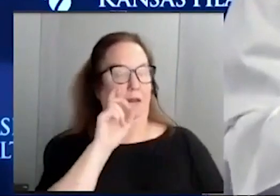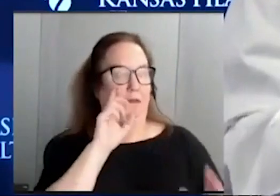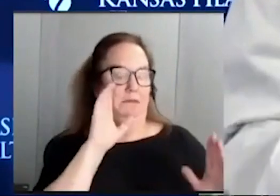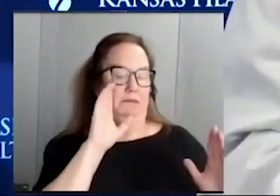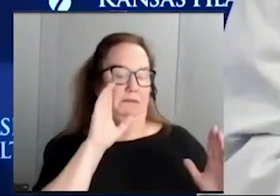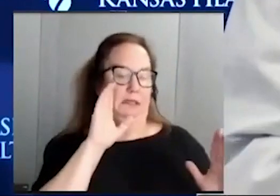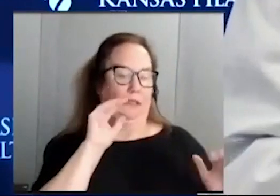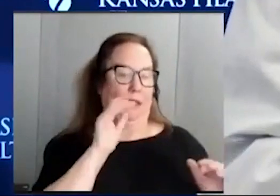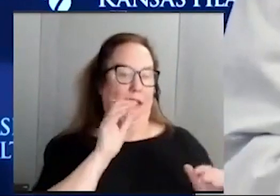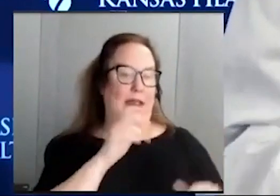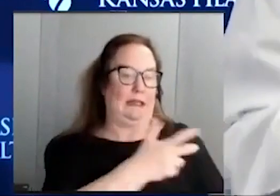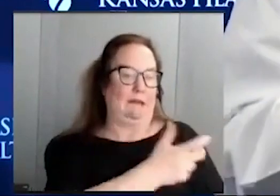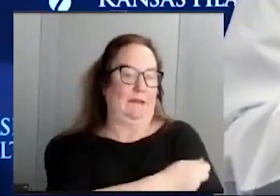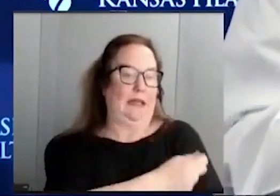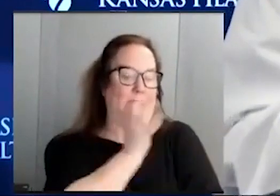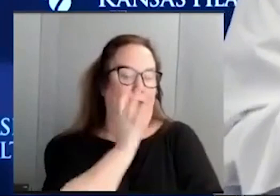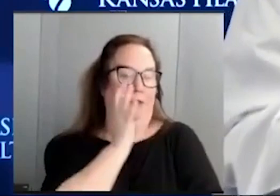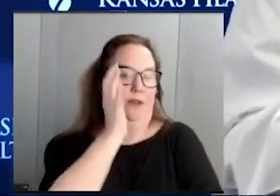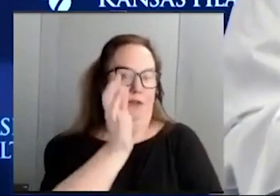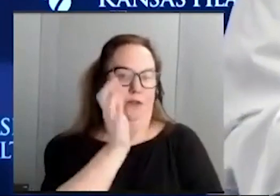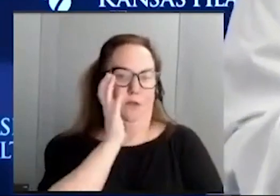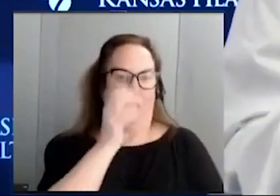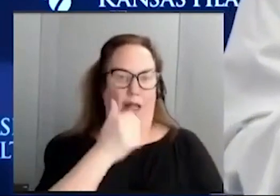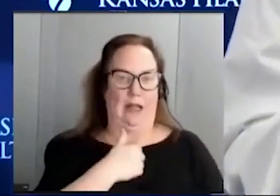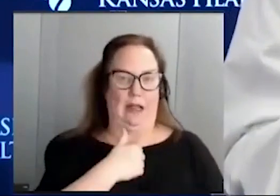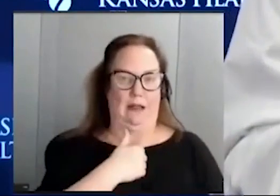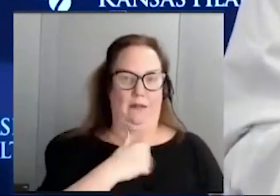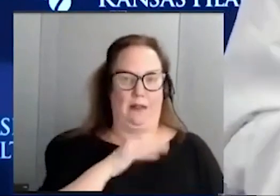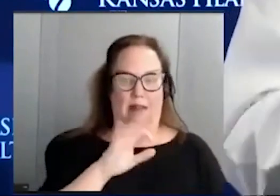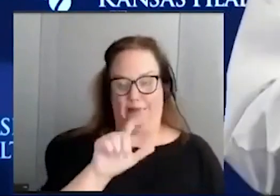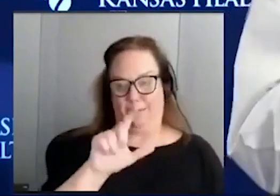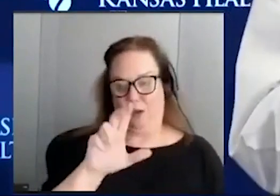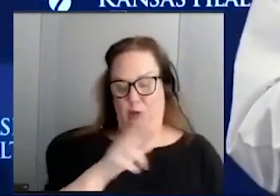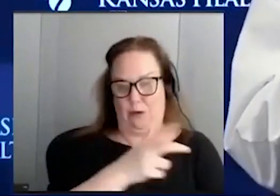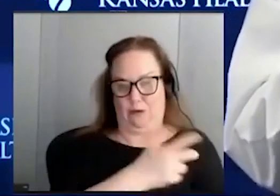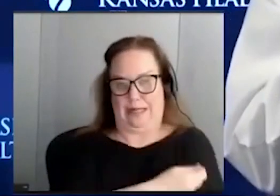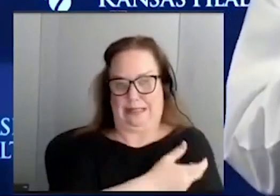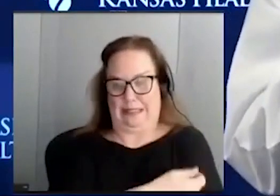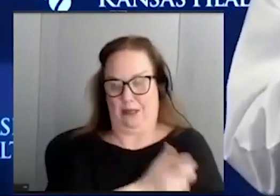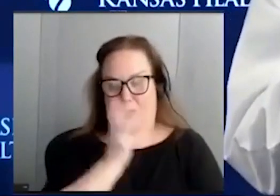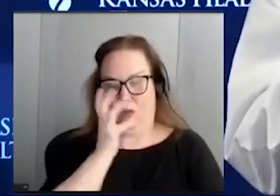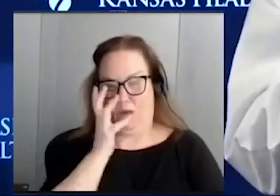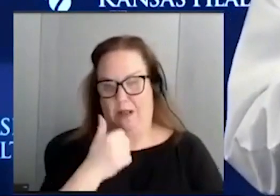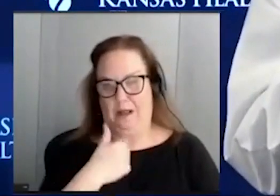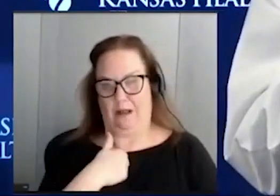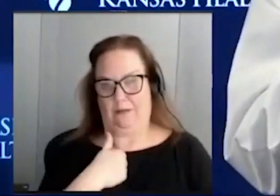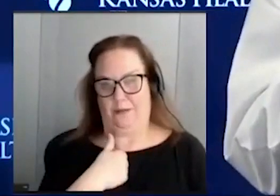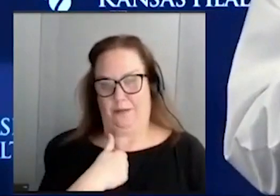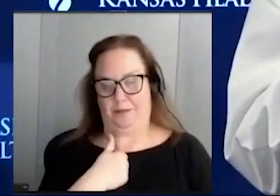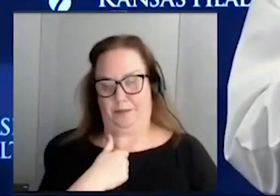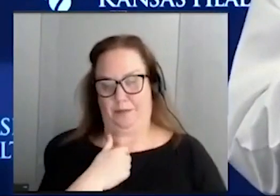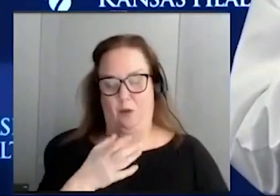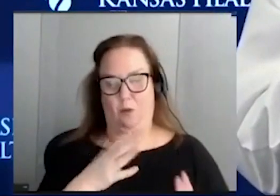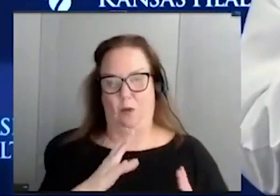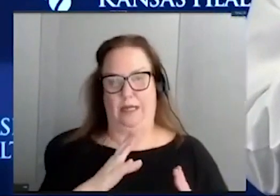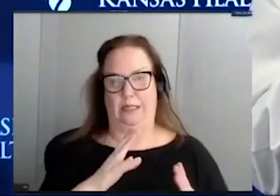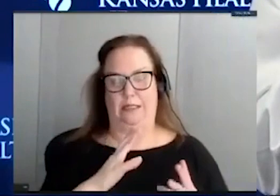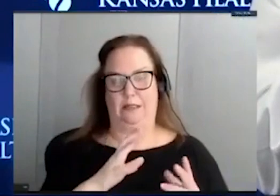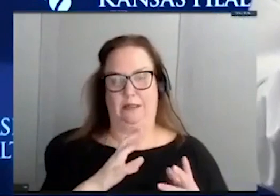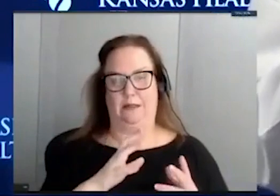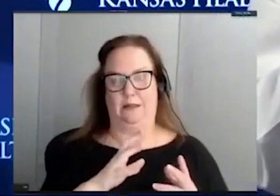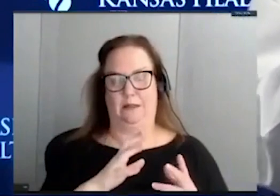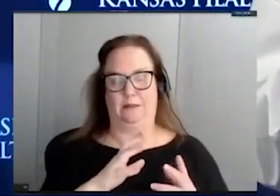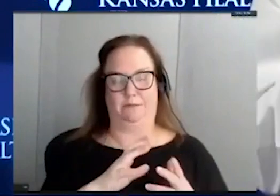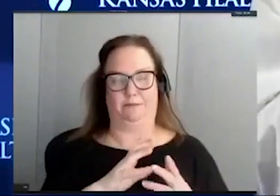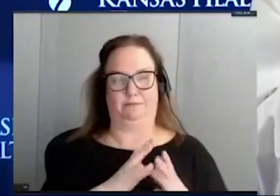future is going to have, kind of like influenza vaccine, Hawkeye, it's going to have ways to stimulate your body for